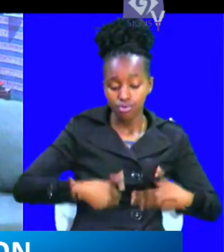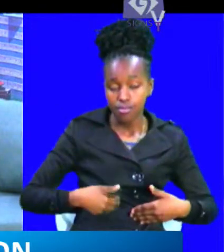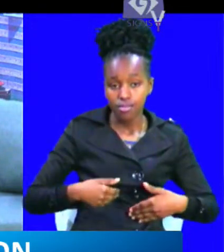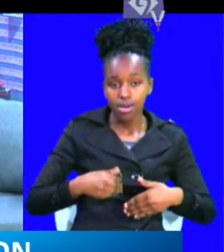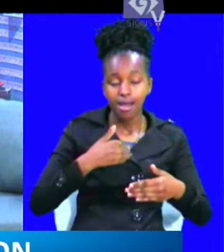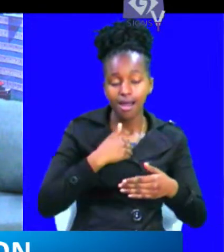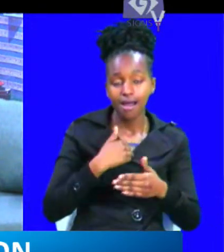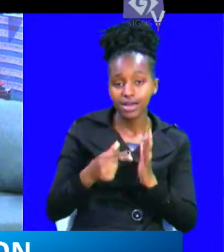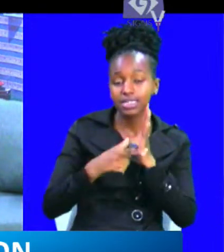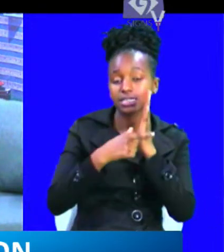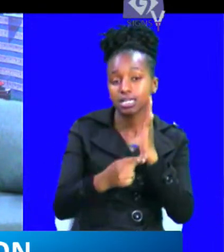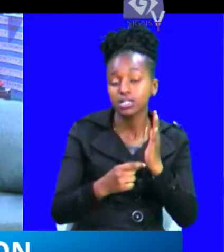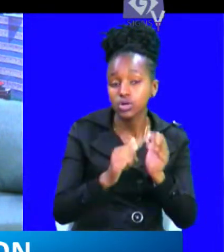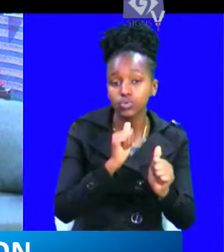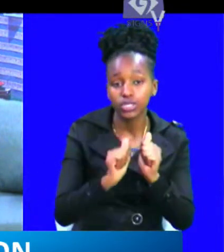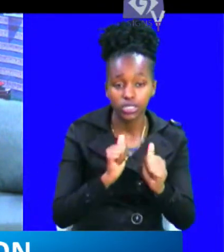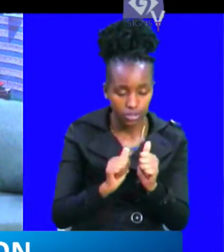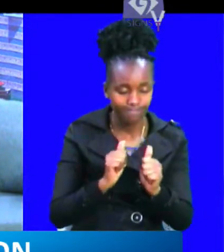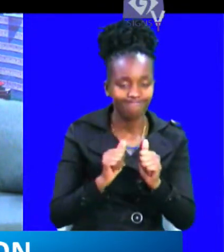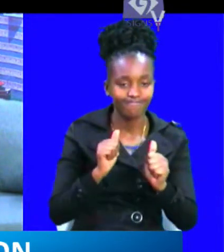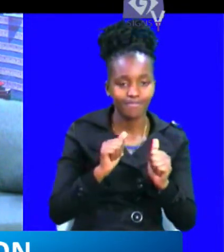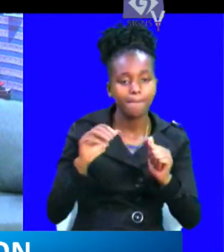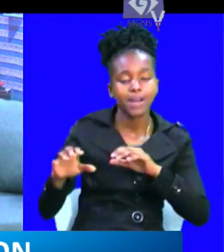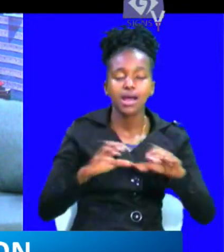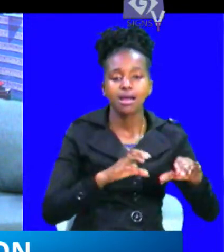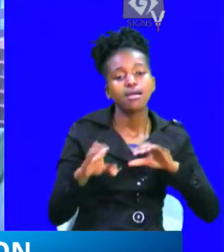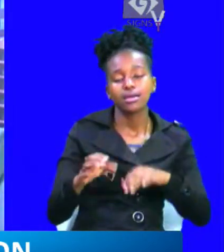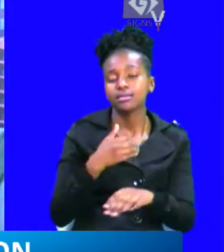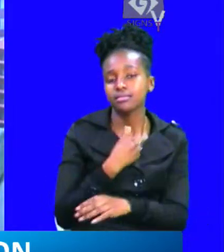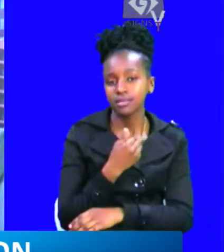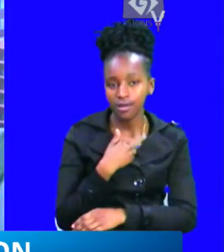to have a skill that is also marketable. Yeah.